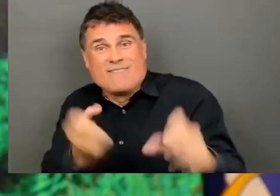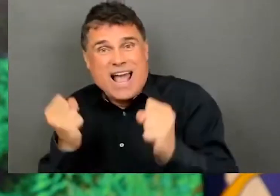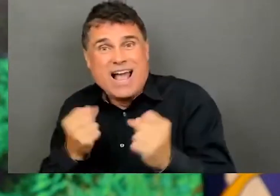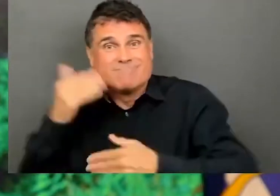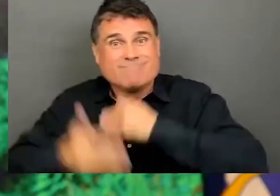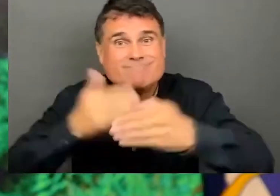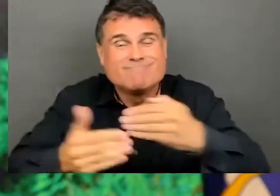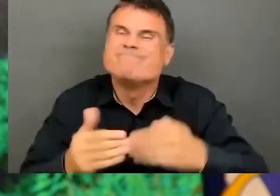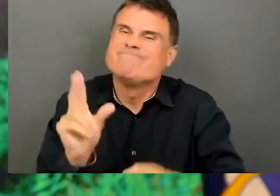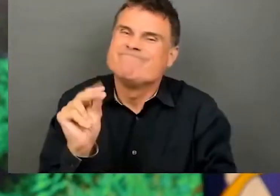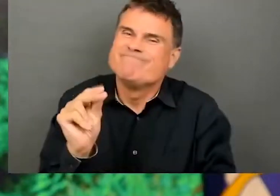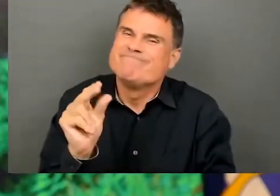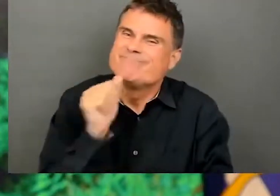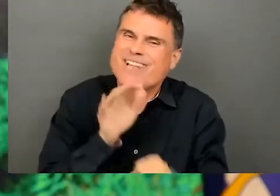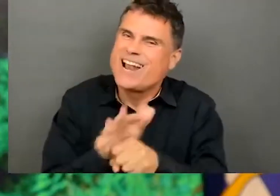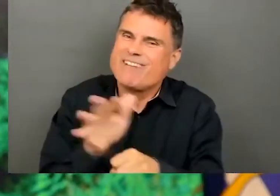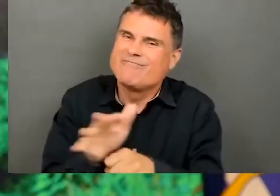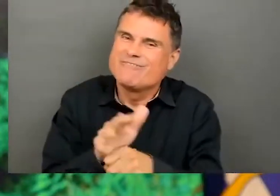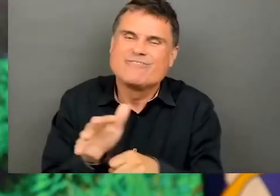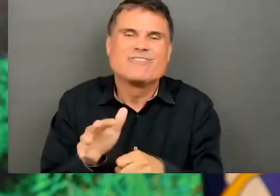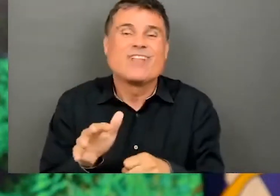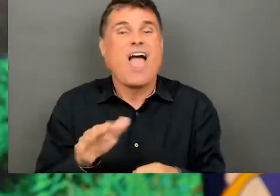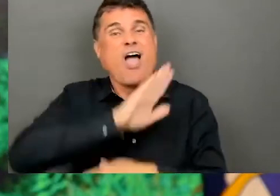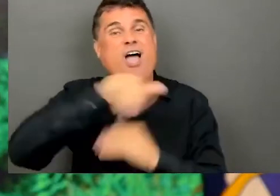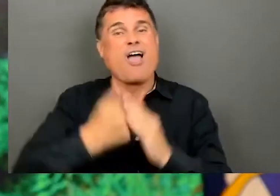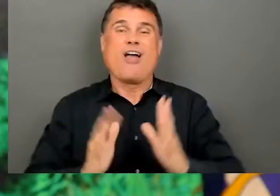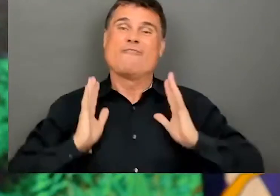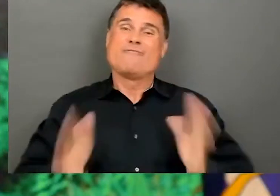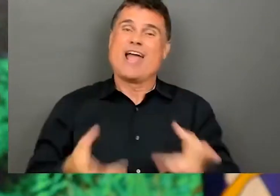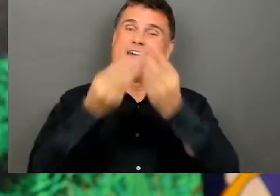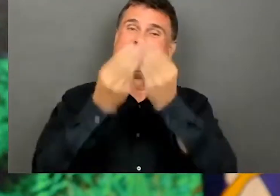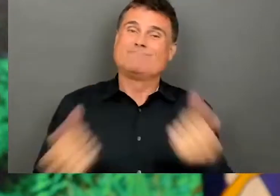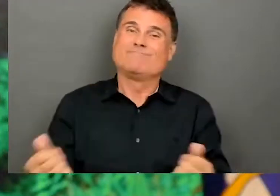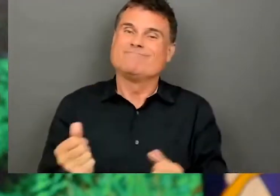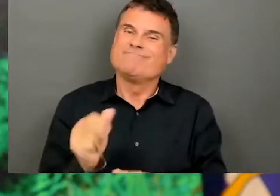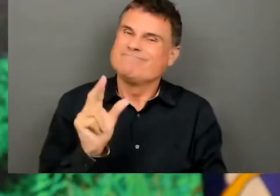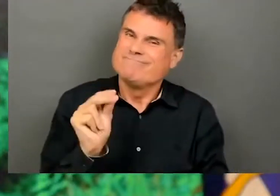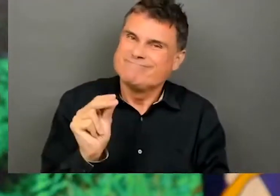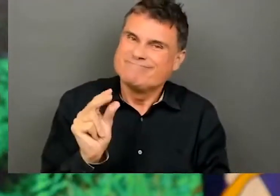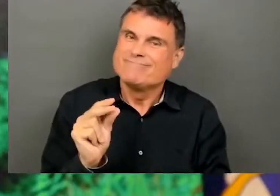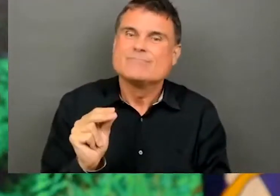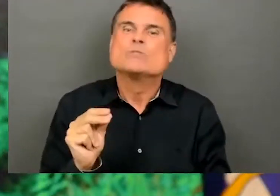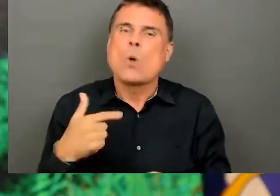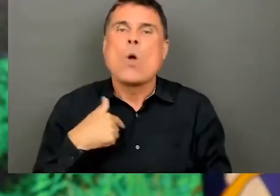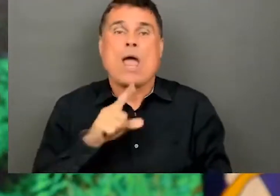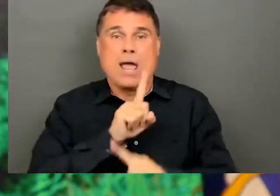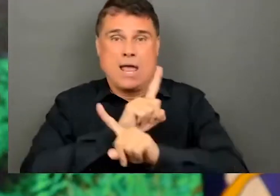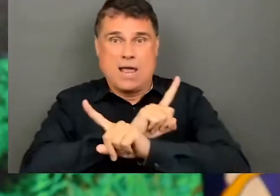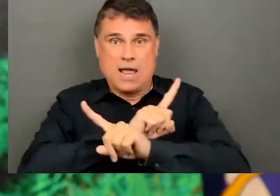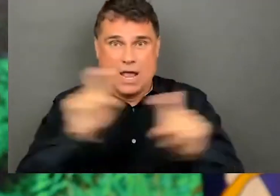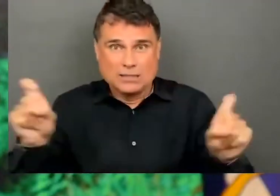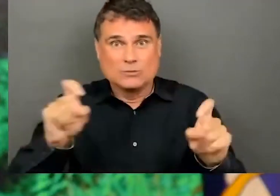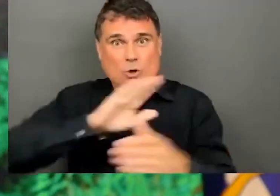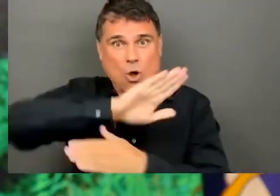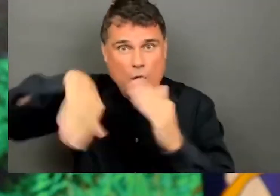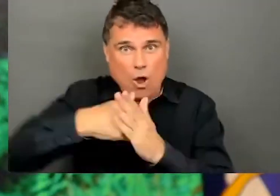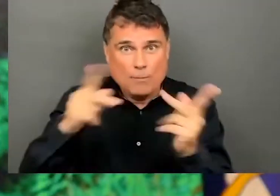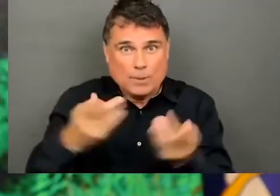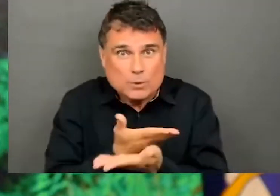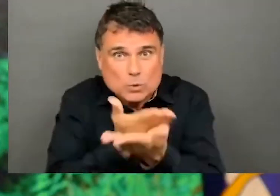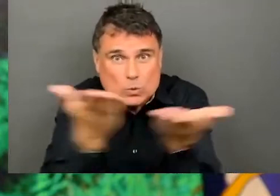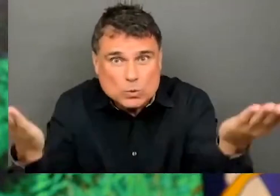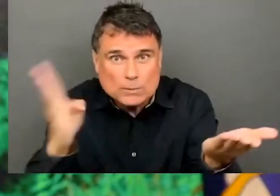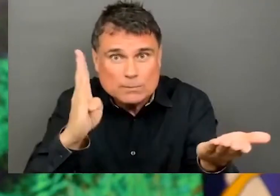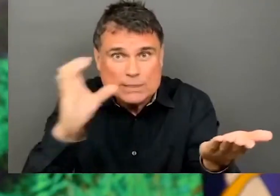drug emergency still before us, I call on everyone in BC to keep responding with the same kindness